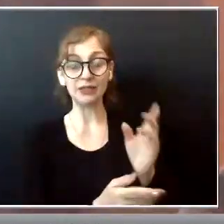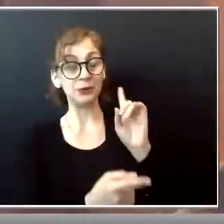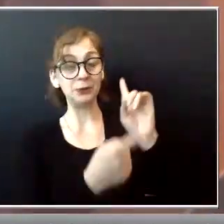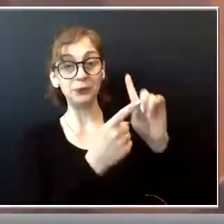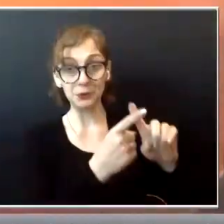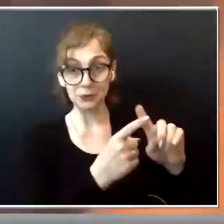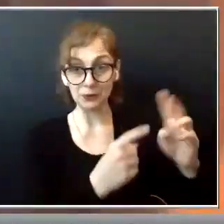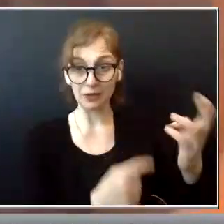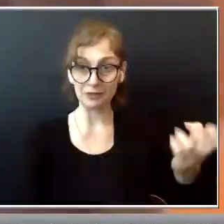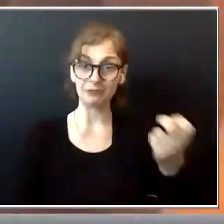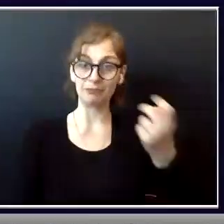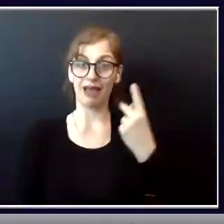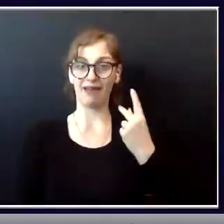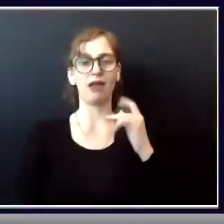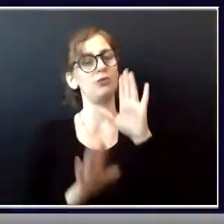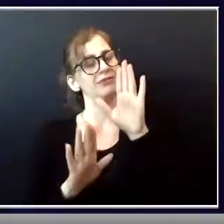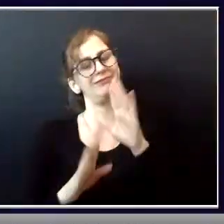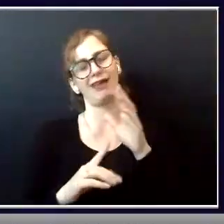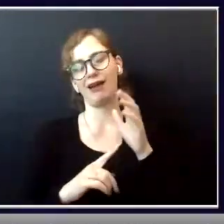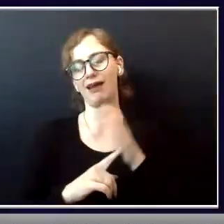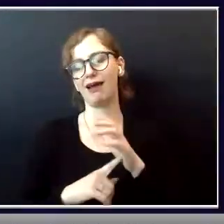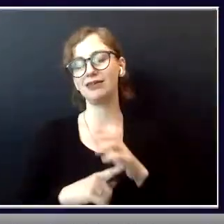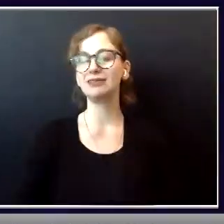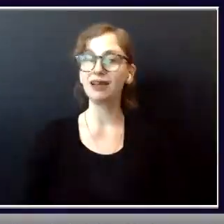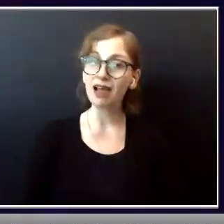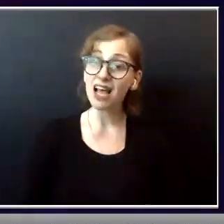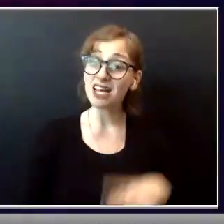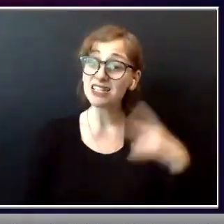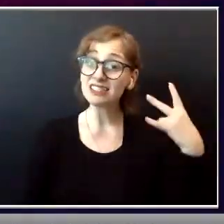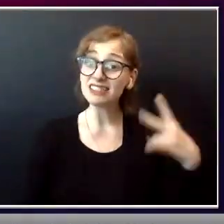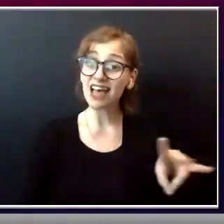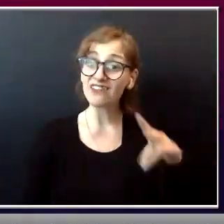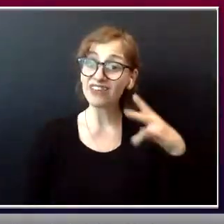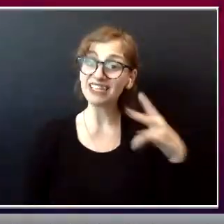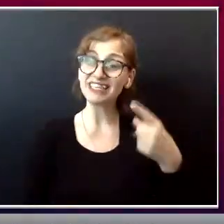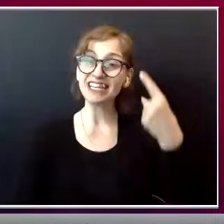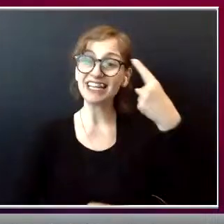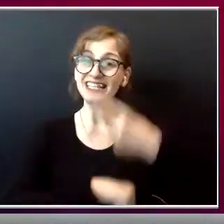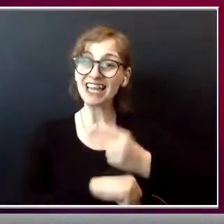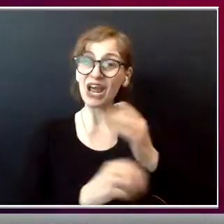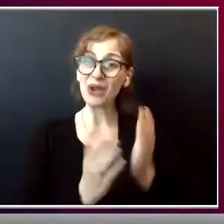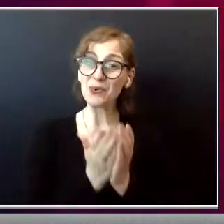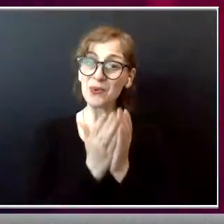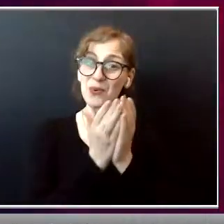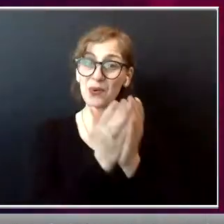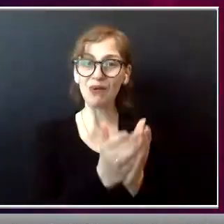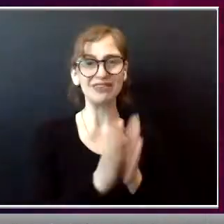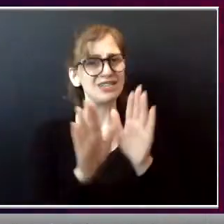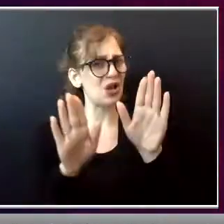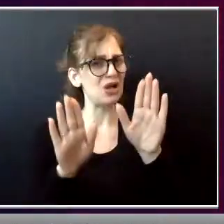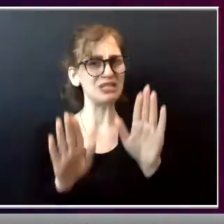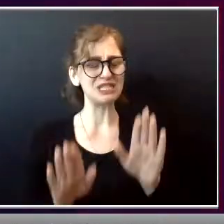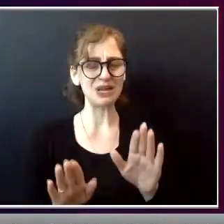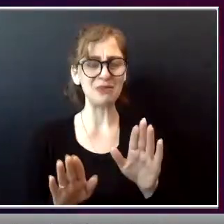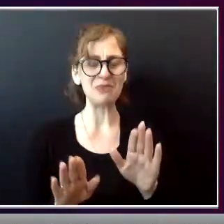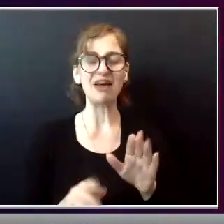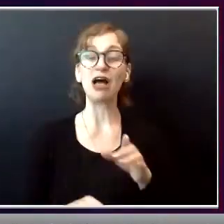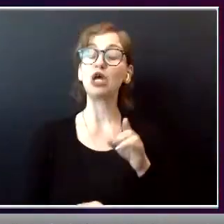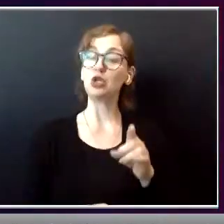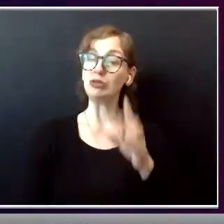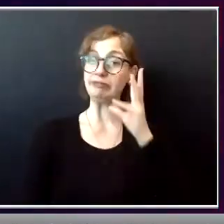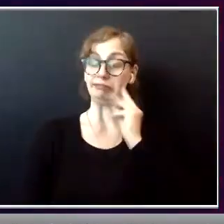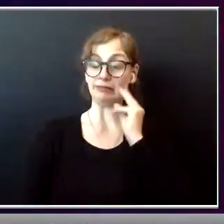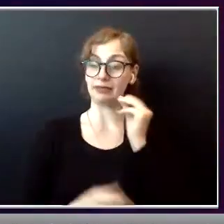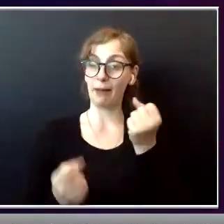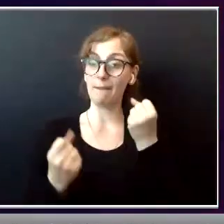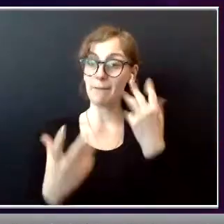fantastic. Nice, a 17-day cruise. That's awesome. Now, you're no stranger to heart procedures, Charles. You've had